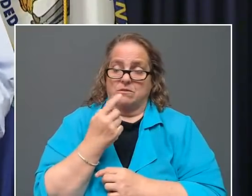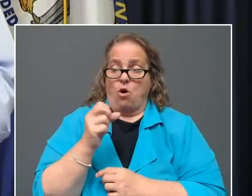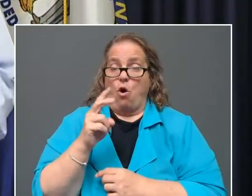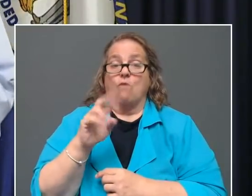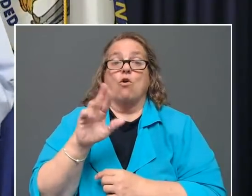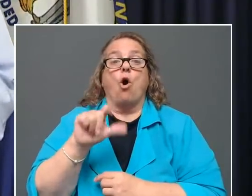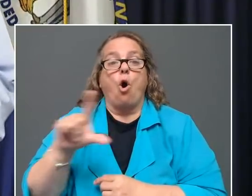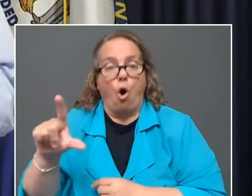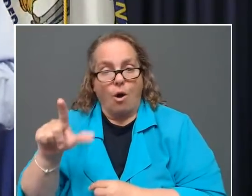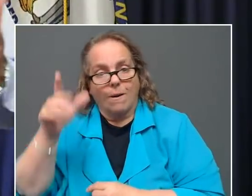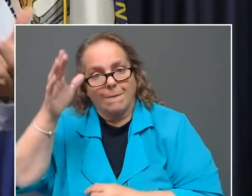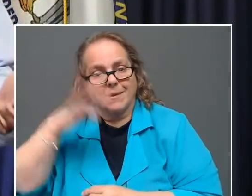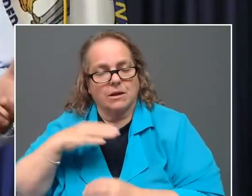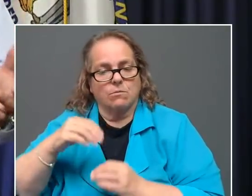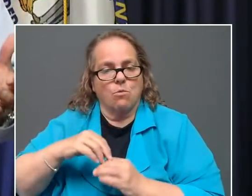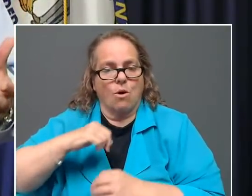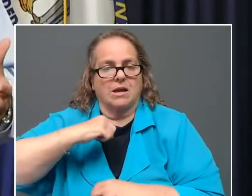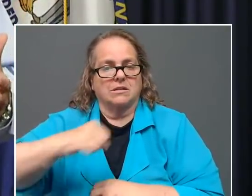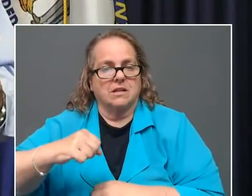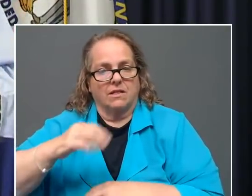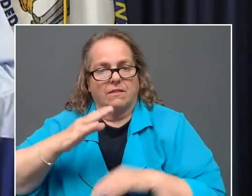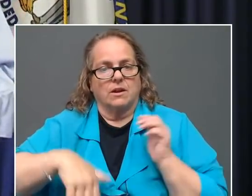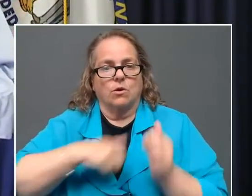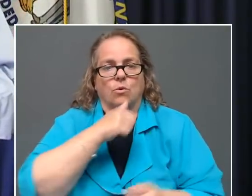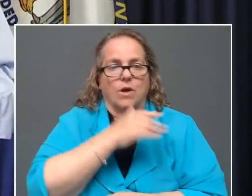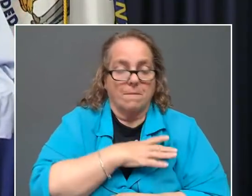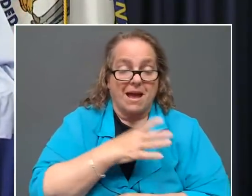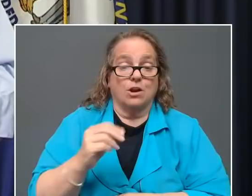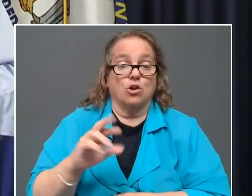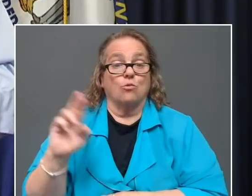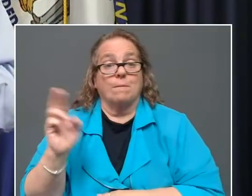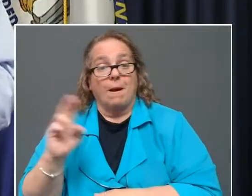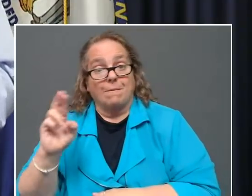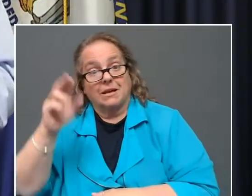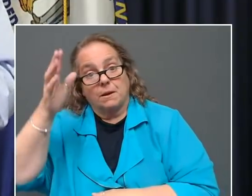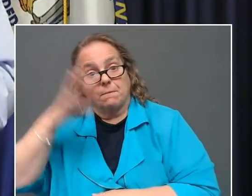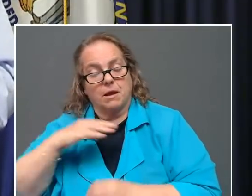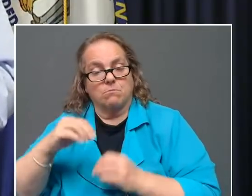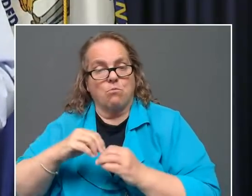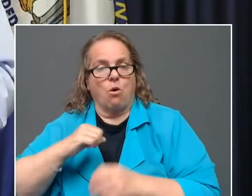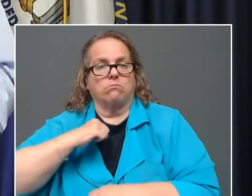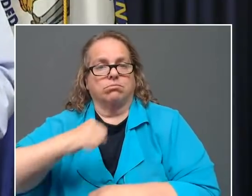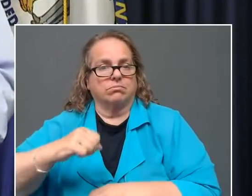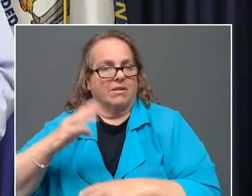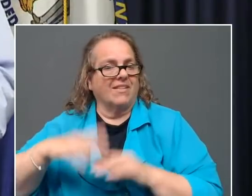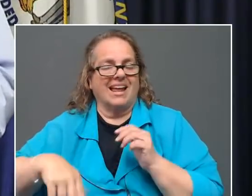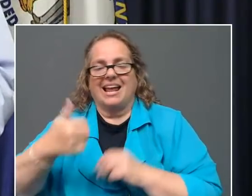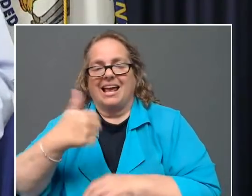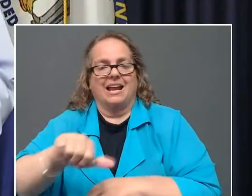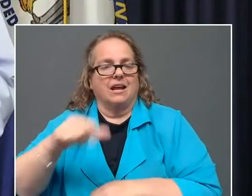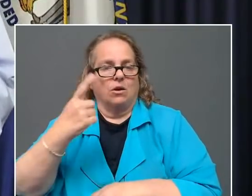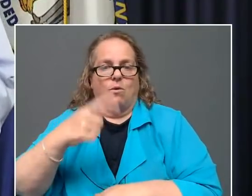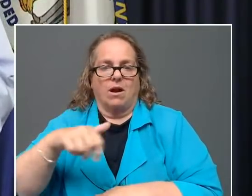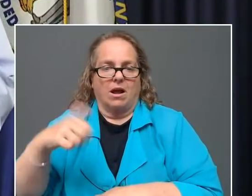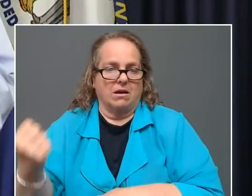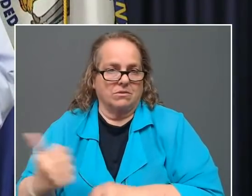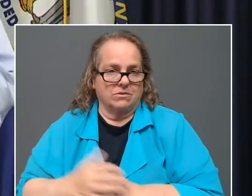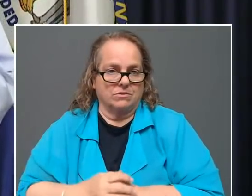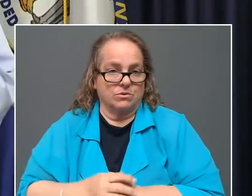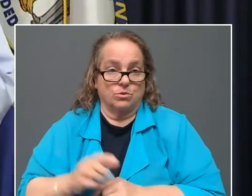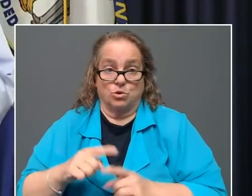and Republican men are more hesitant than virtually anybody else. To me, I want everybody to get the